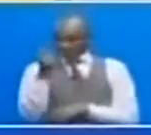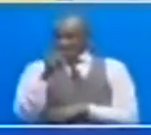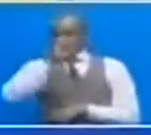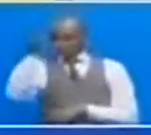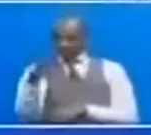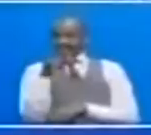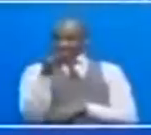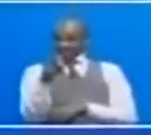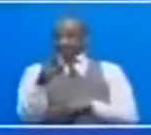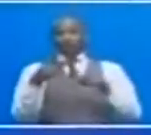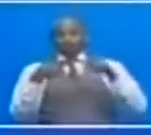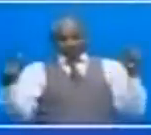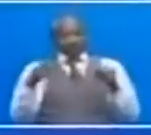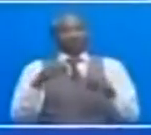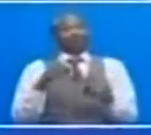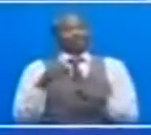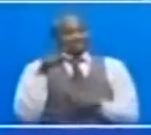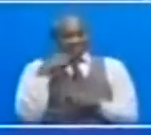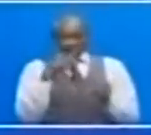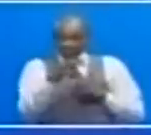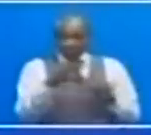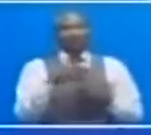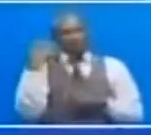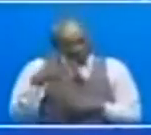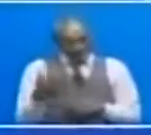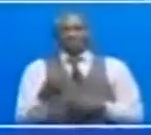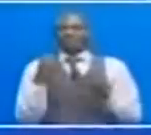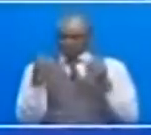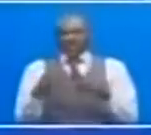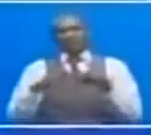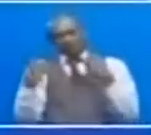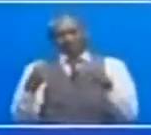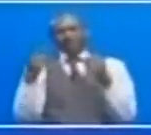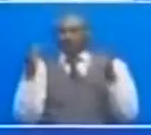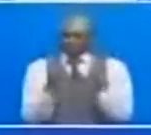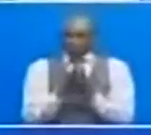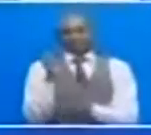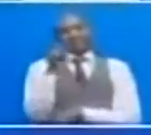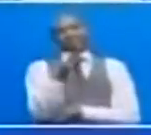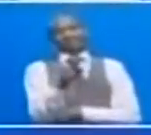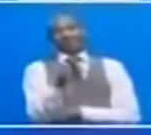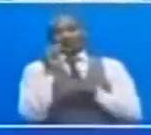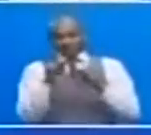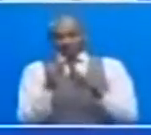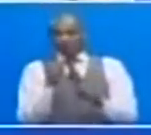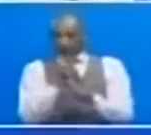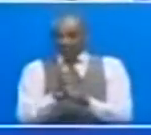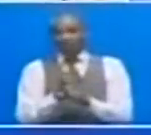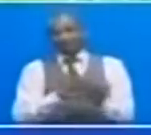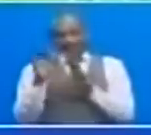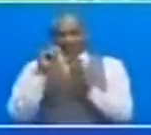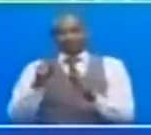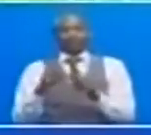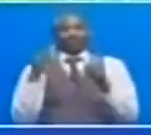Jubilee Coalition and the Opposition Cord have often engaged in numerous wrangles that have sometimes threatened to derail the work of Parliament.